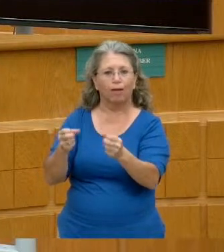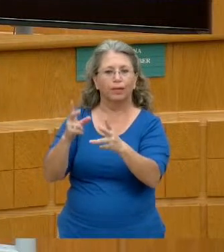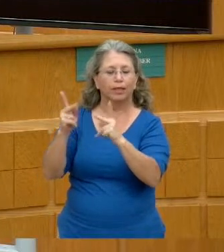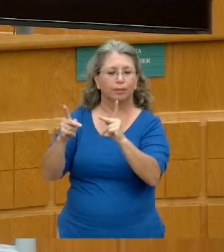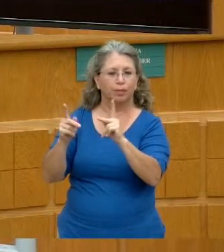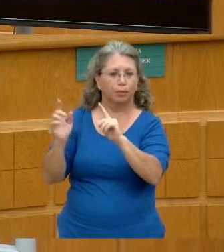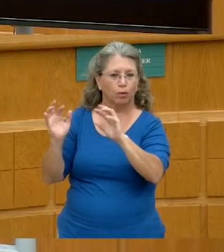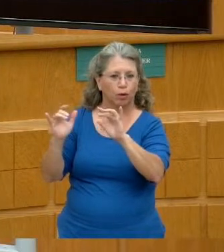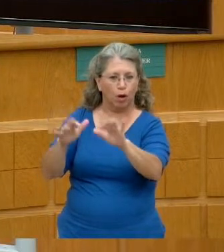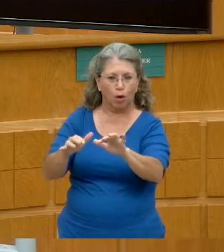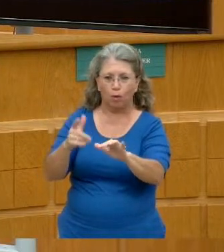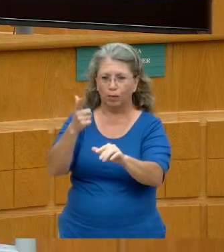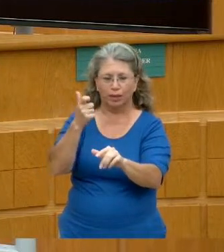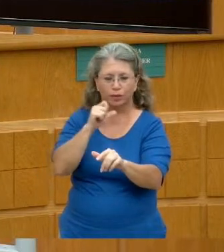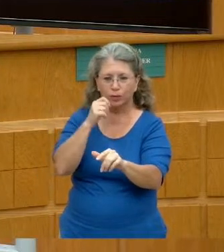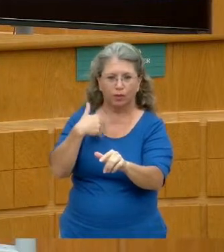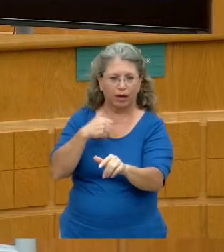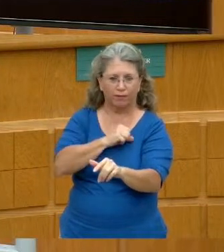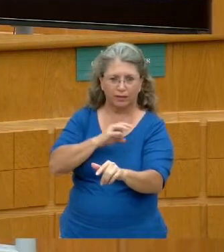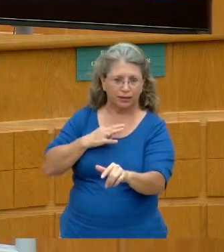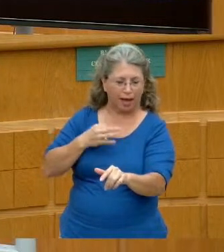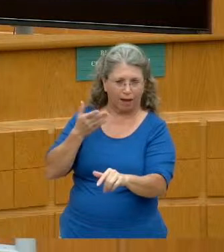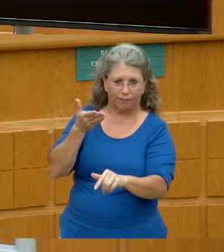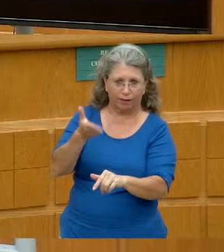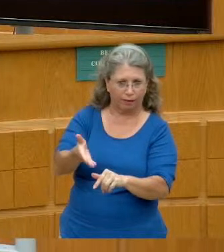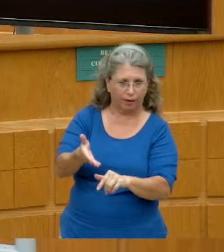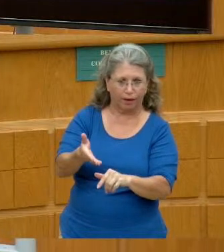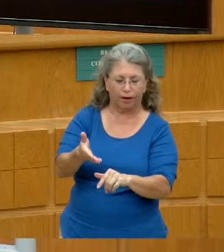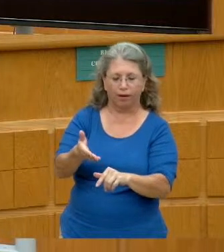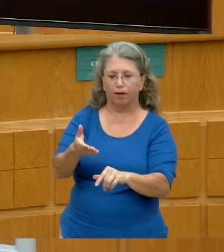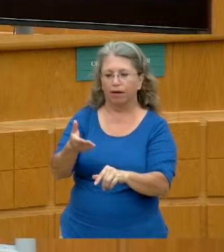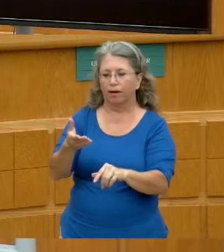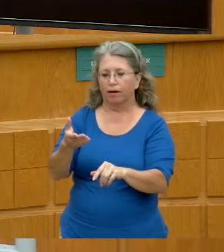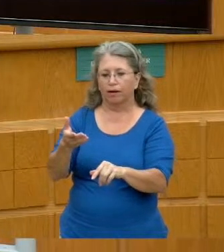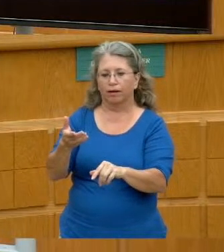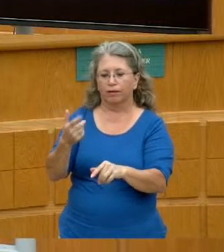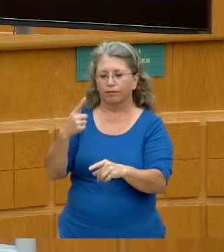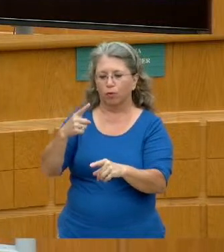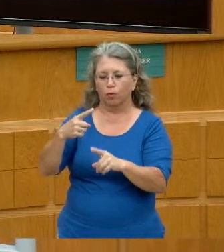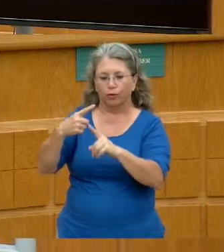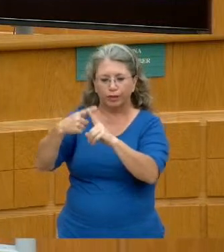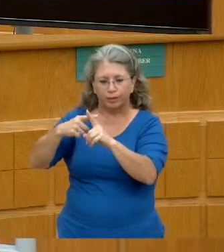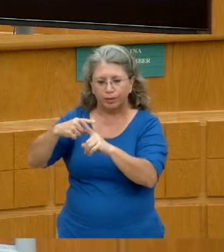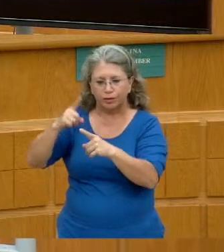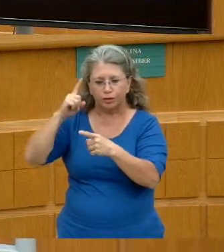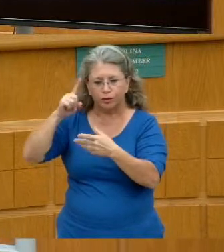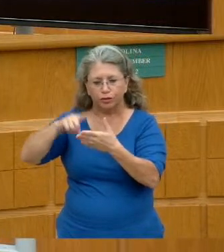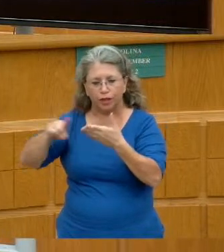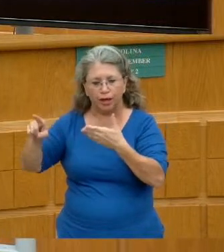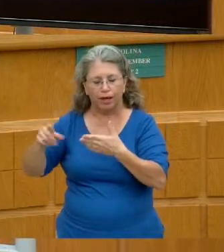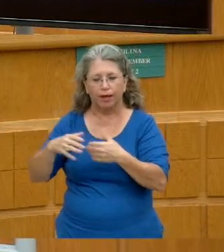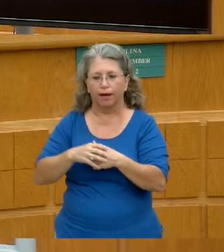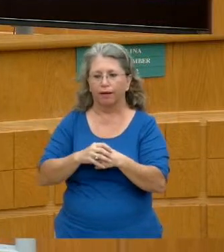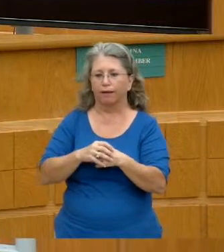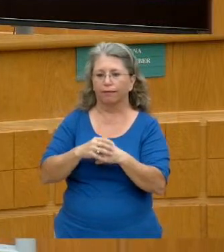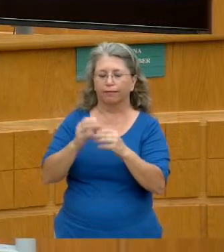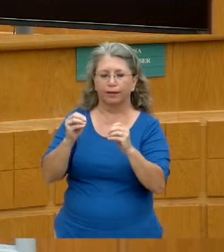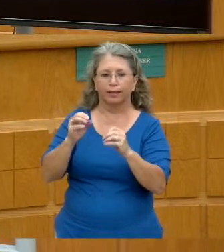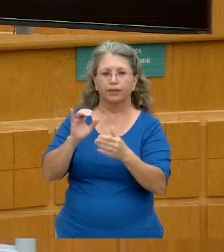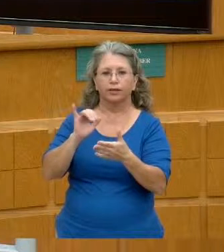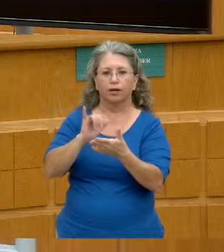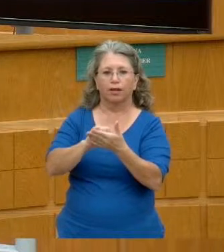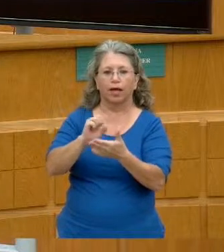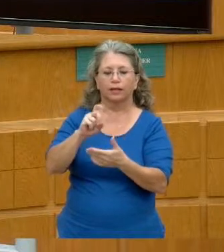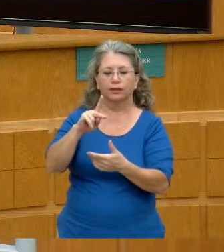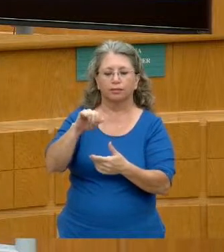have staff that manages that, nor do we don't do any temperature checks or any of that sort. So the splash pad at Lyndale